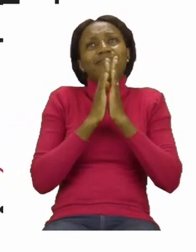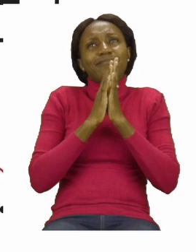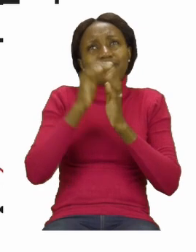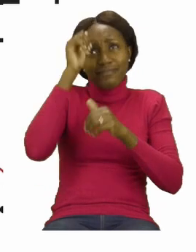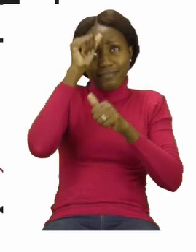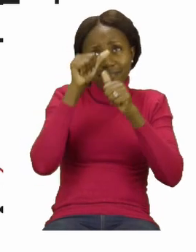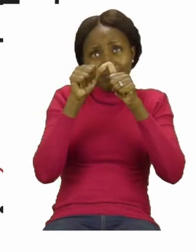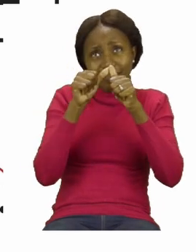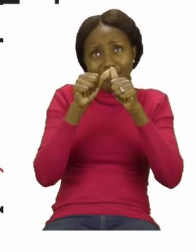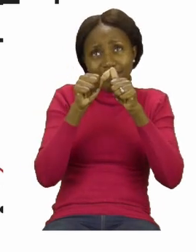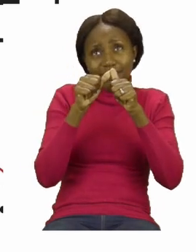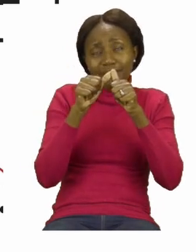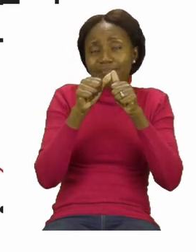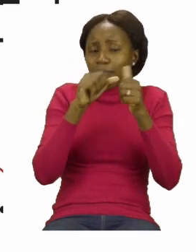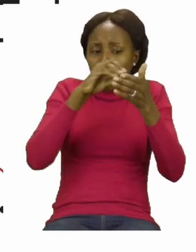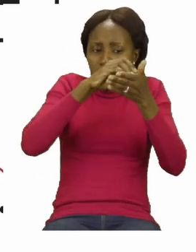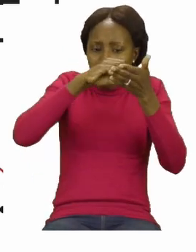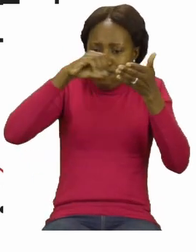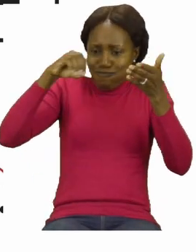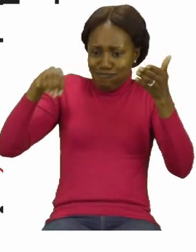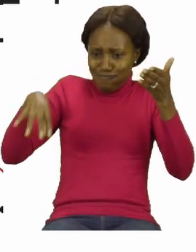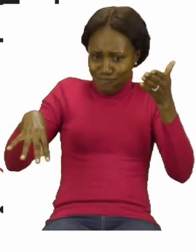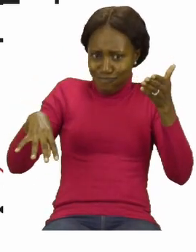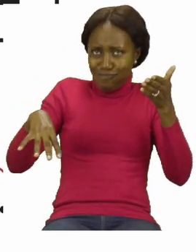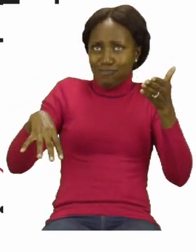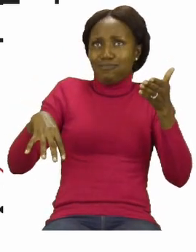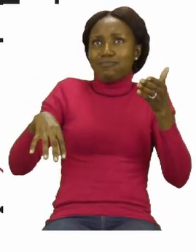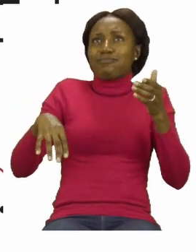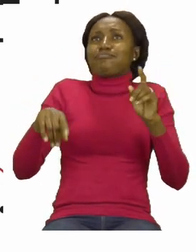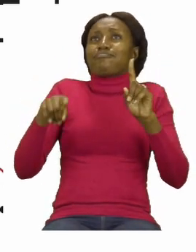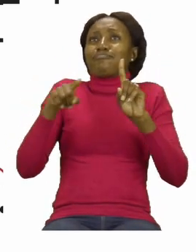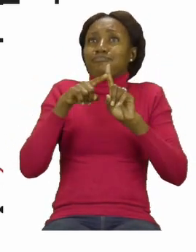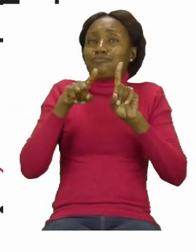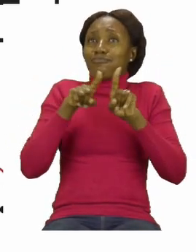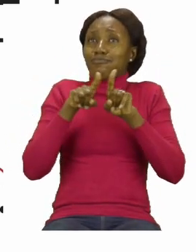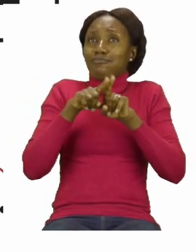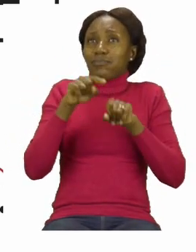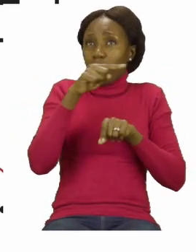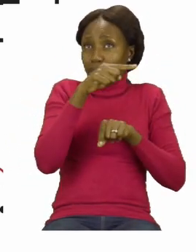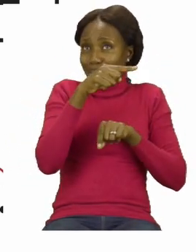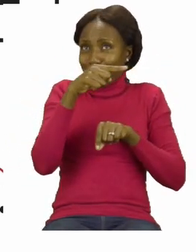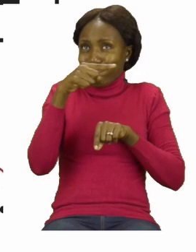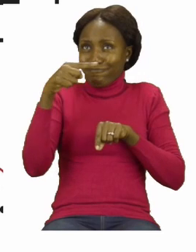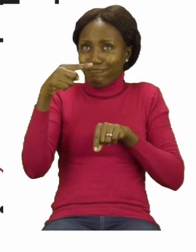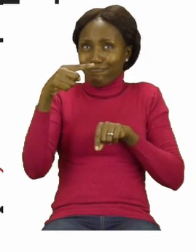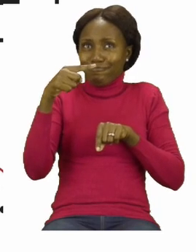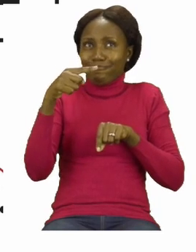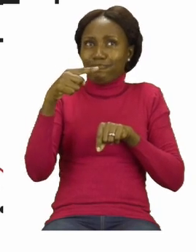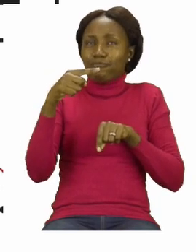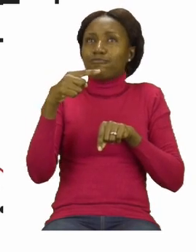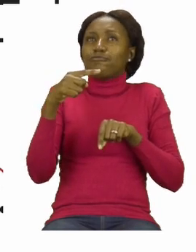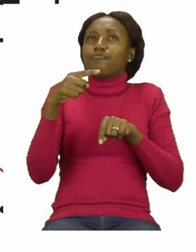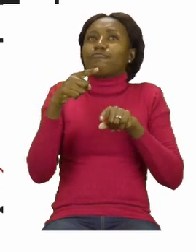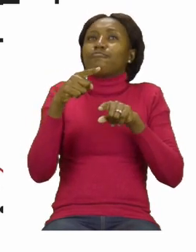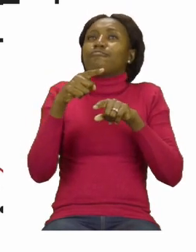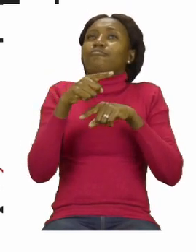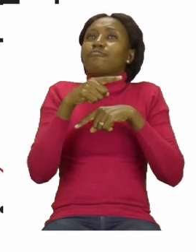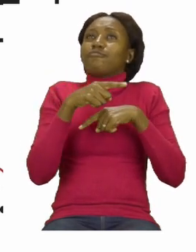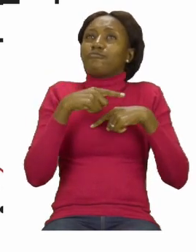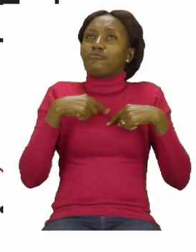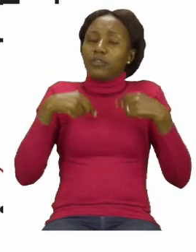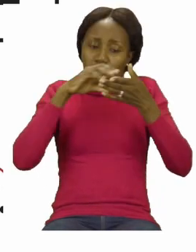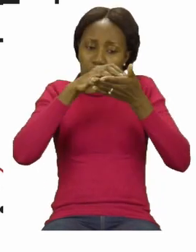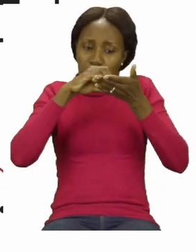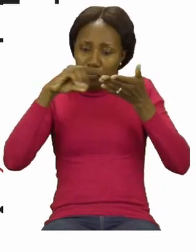means to take away or to minus. So instead of counting forward, we are going to be